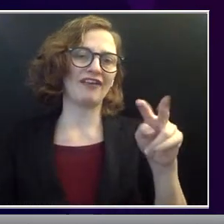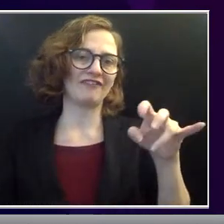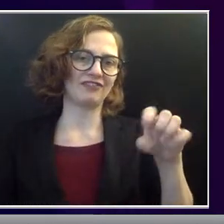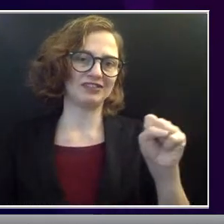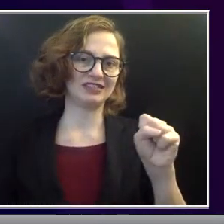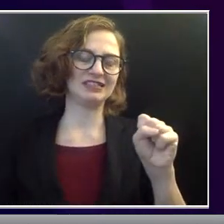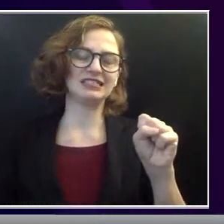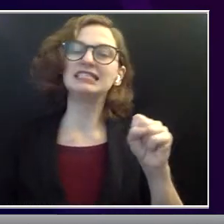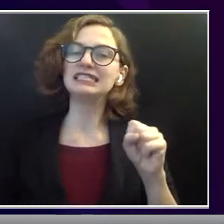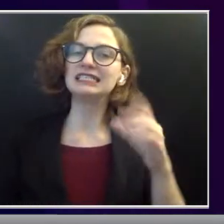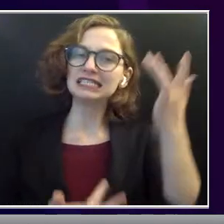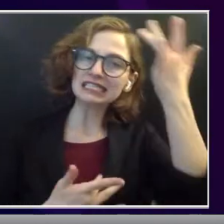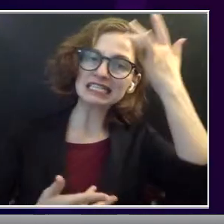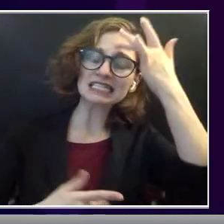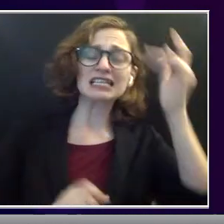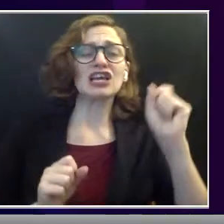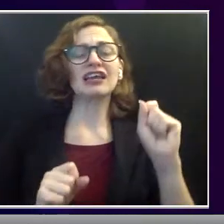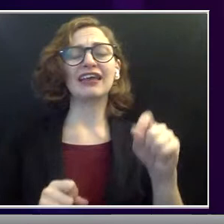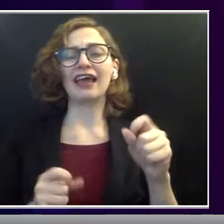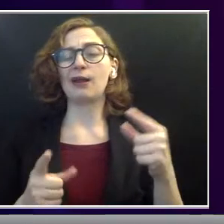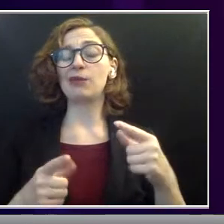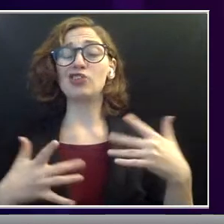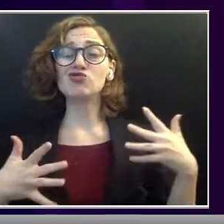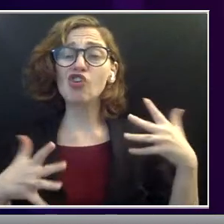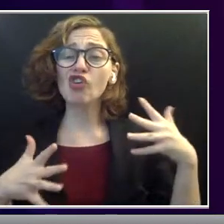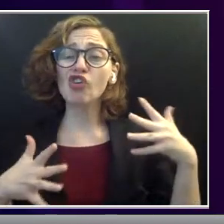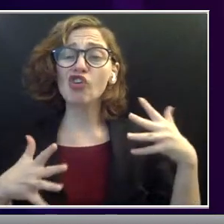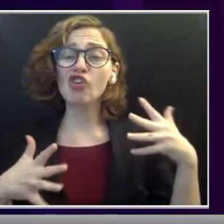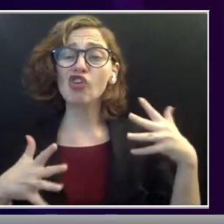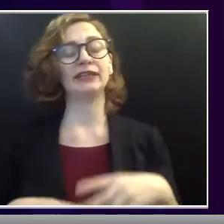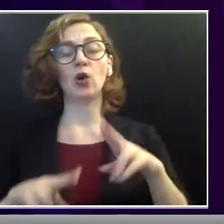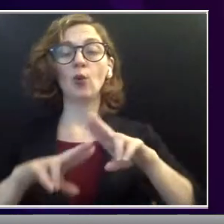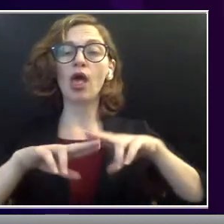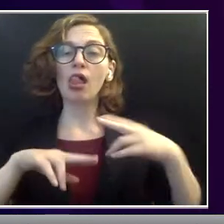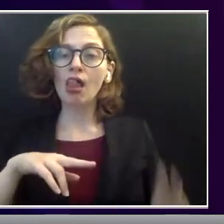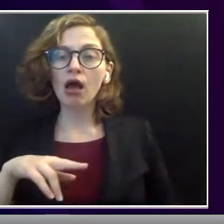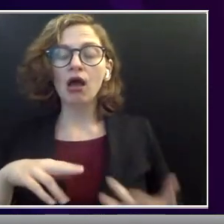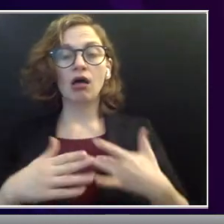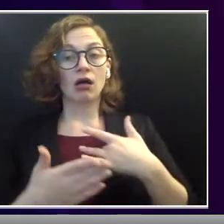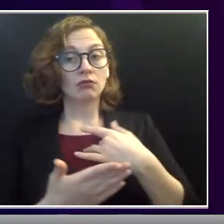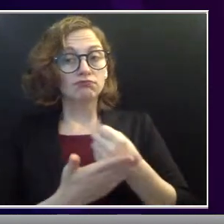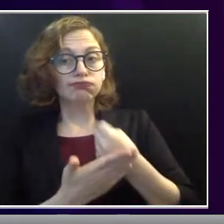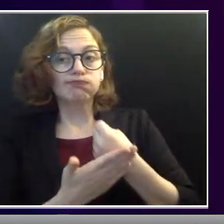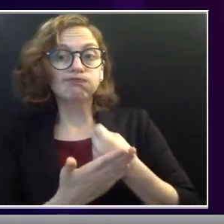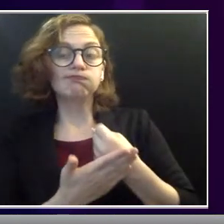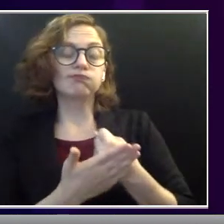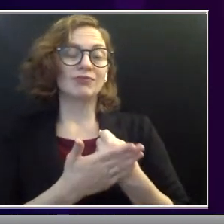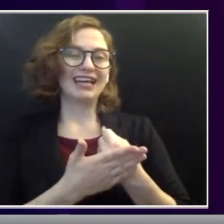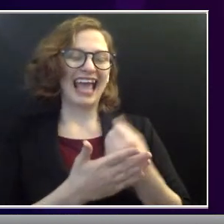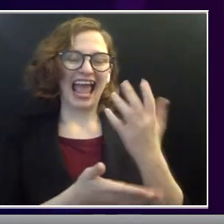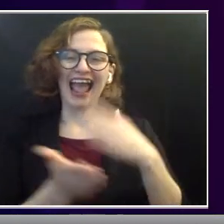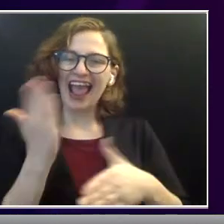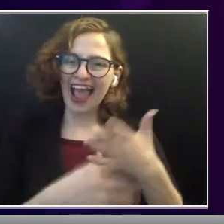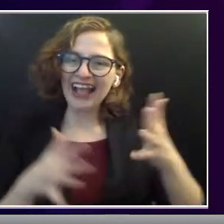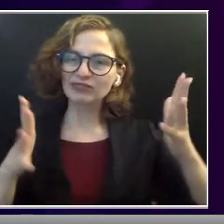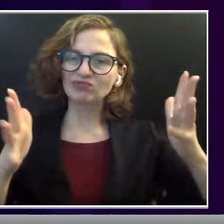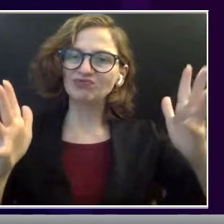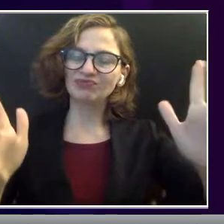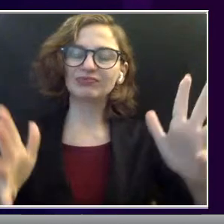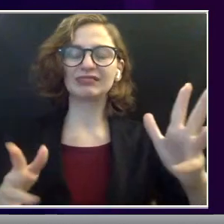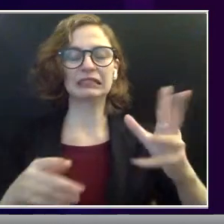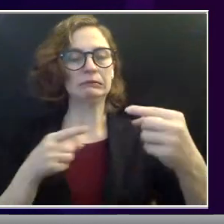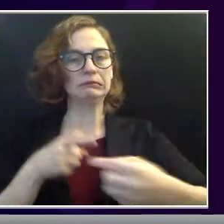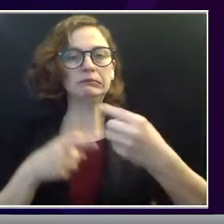weight loss, feeling like your heart is racing, hand tremors, trouble swallowing, change in energy level. Looking at this, Erin, which